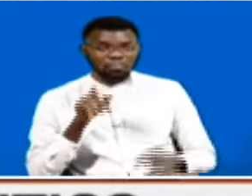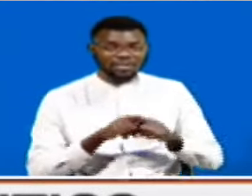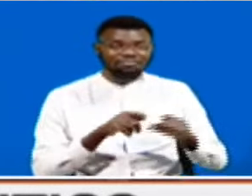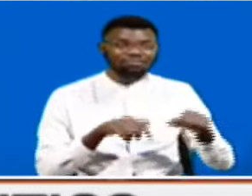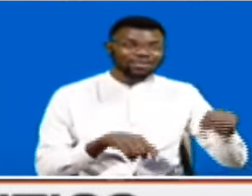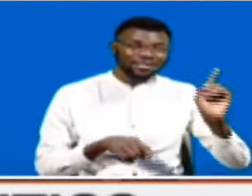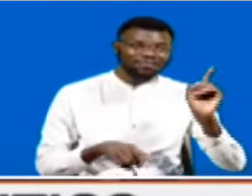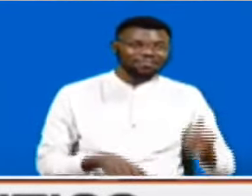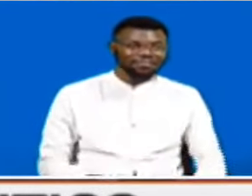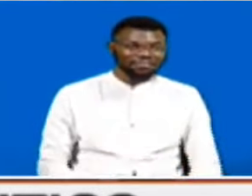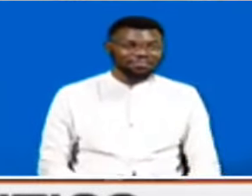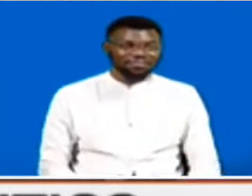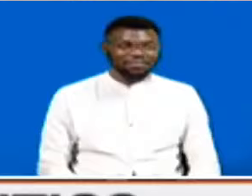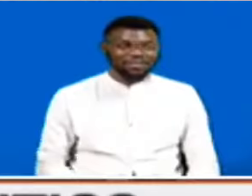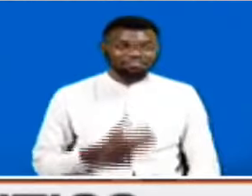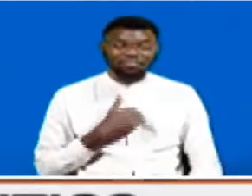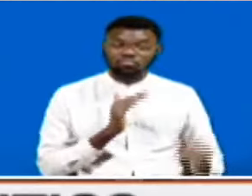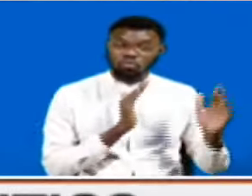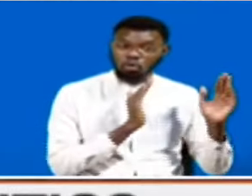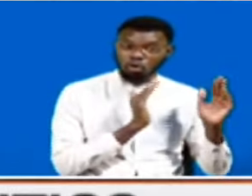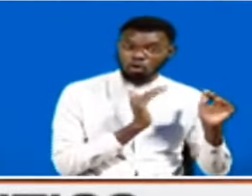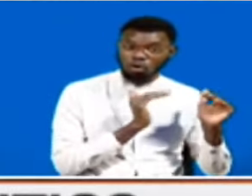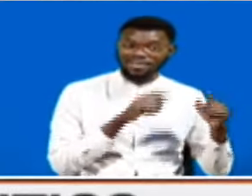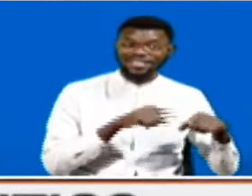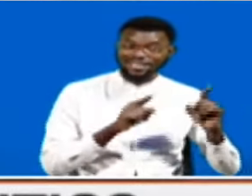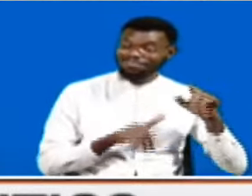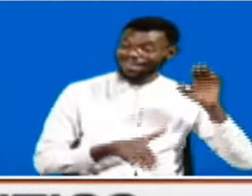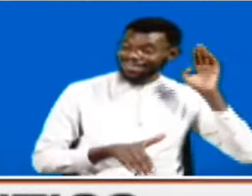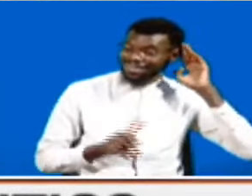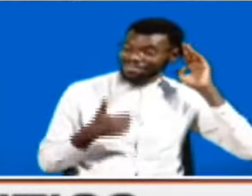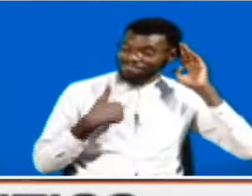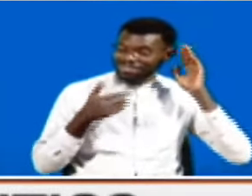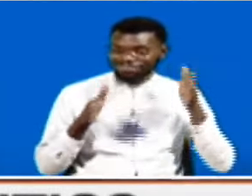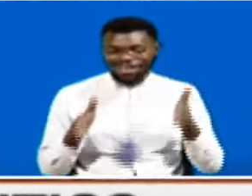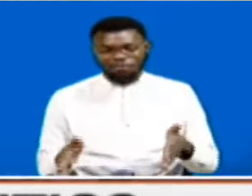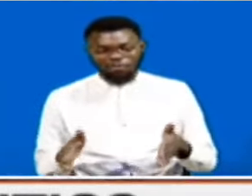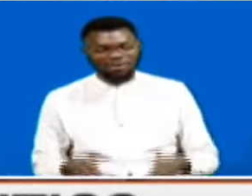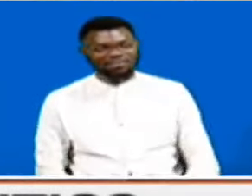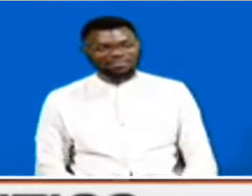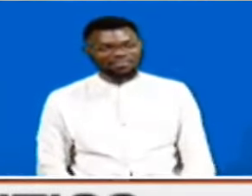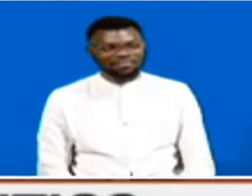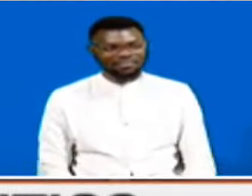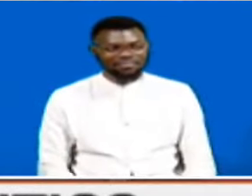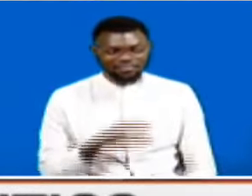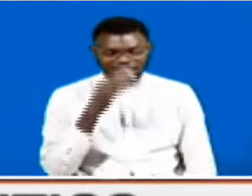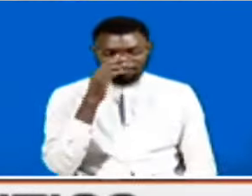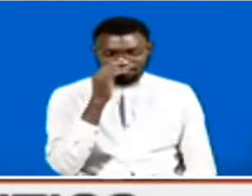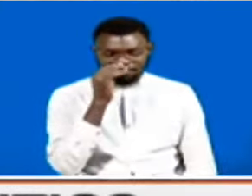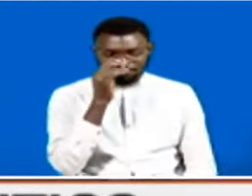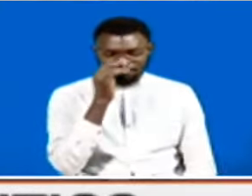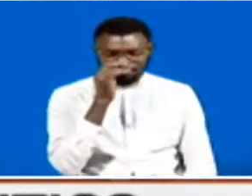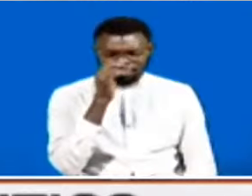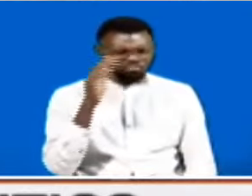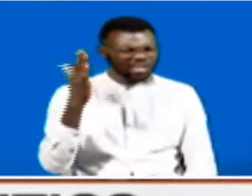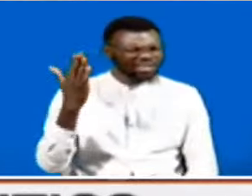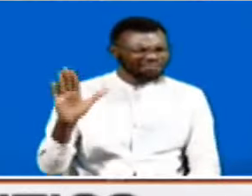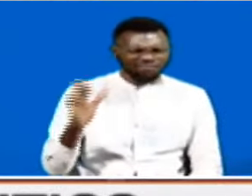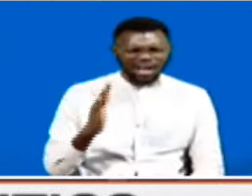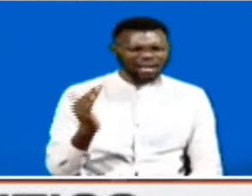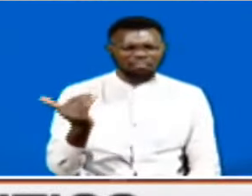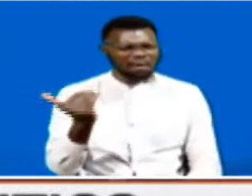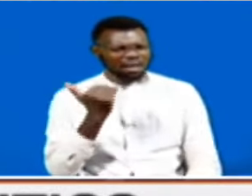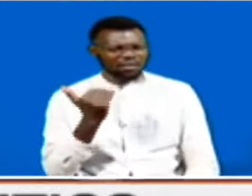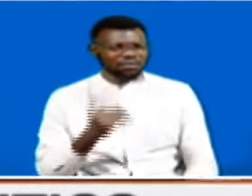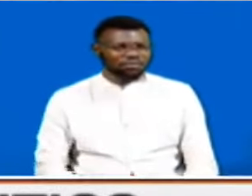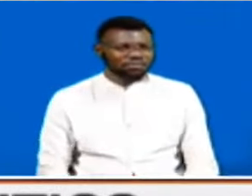And I hope they are hearing. They are hearing. Yeah, they watch hearing. The show religiously. Yes. You have never. Uh-huh. Yes.